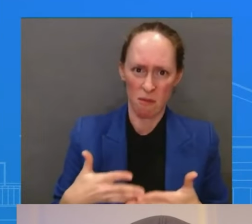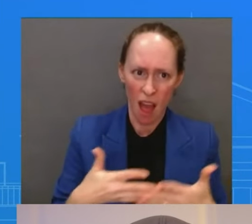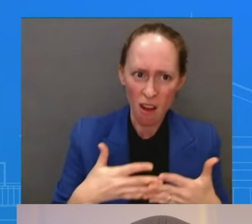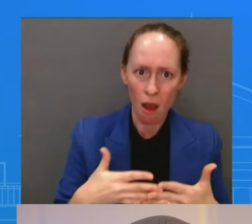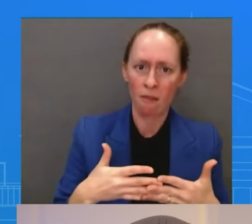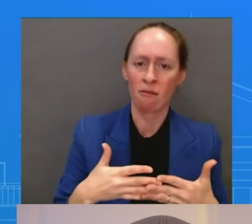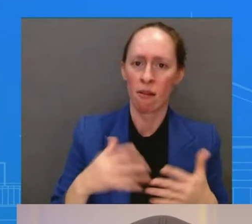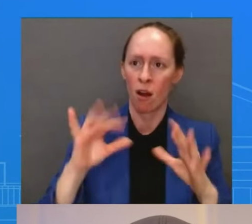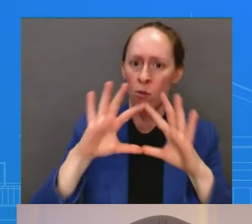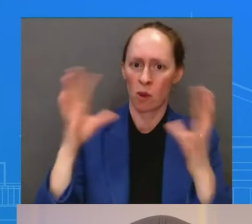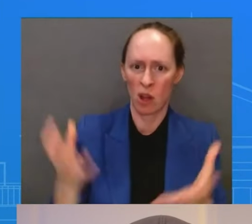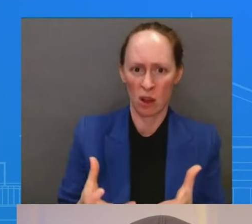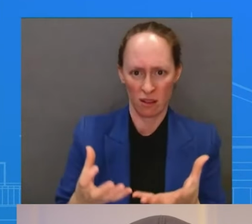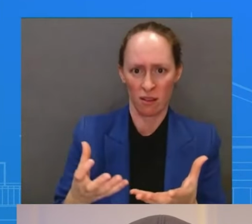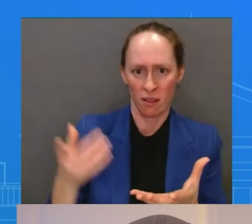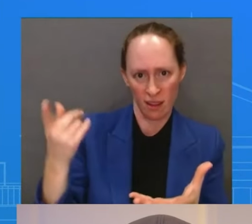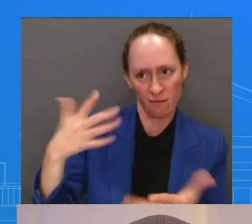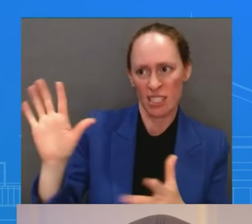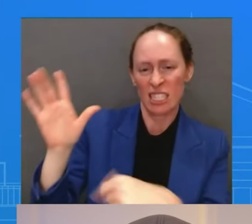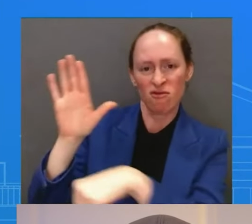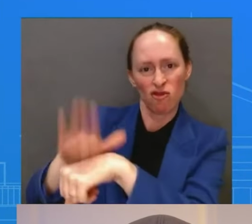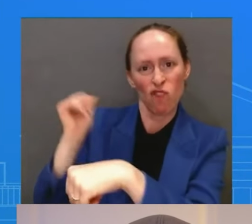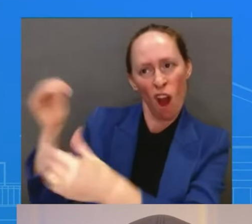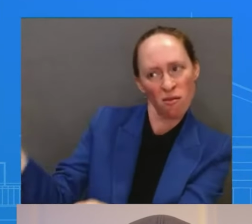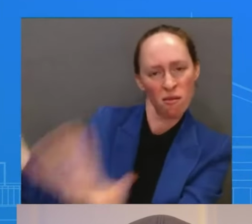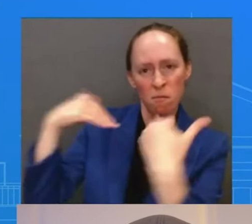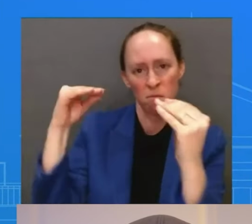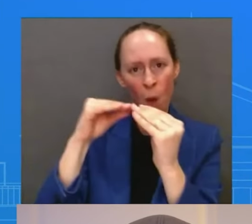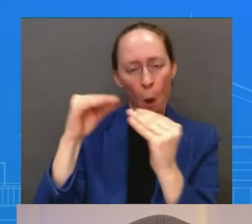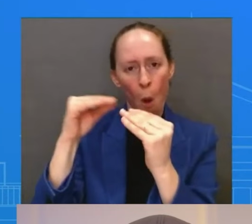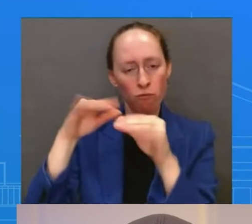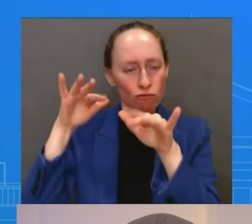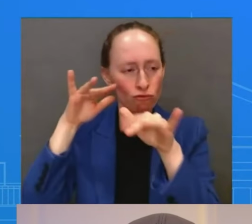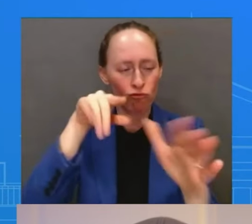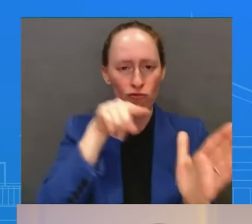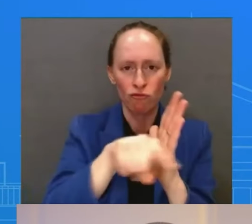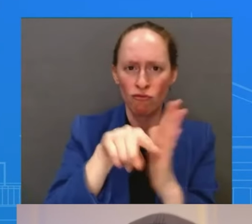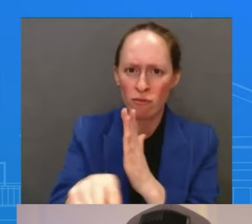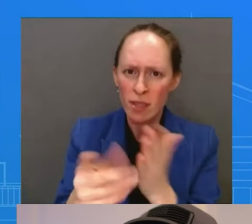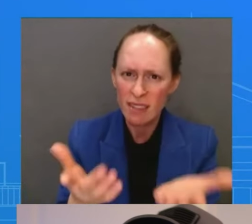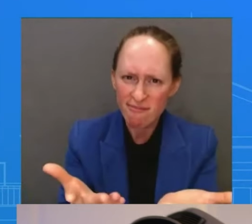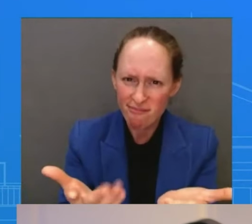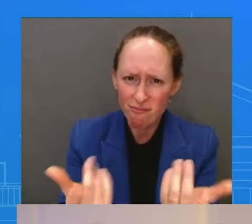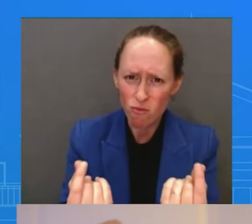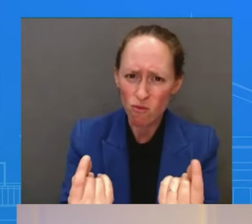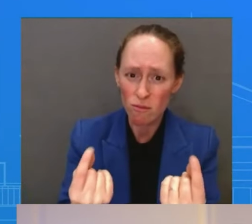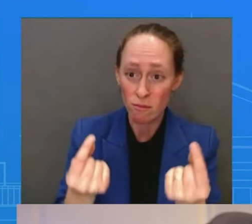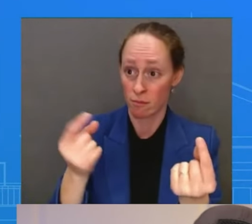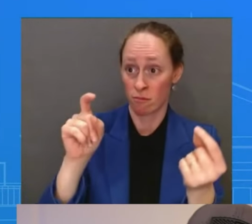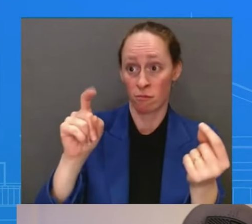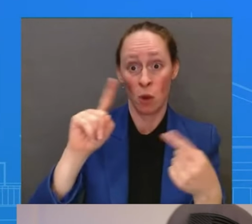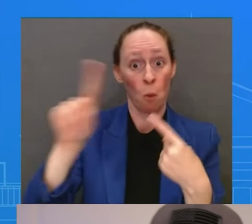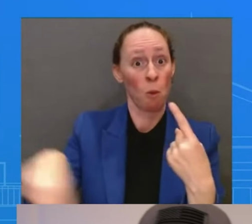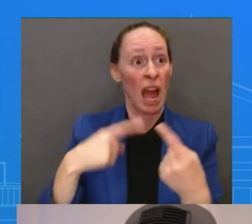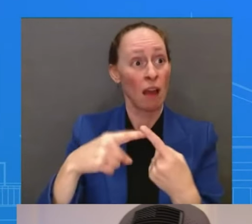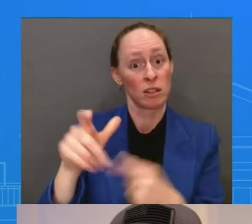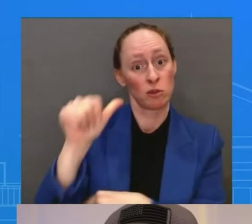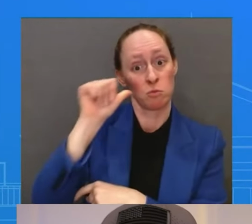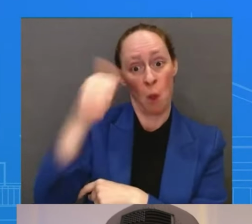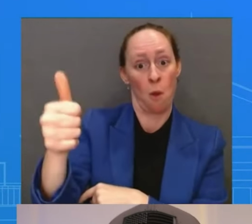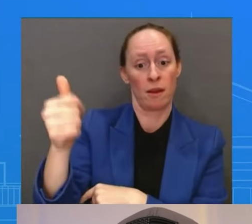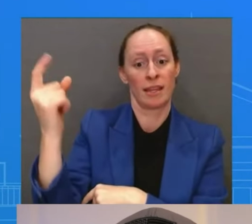look at any intelligence gaps? Is it the time, being that tomorrow is supposed to be this day of jihad? What I meant by yesterday was we're